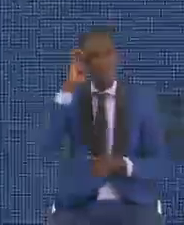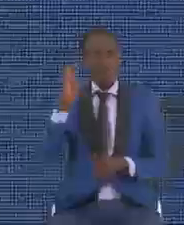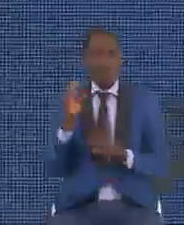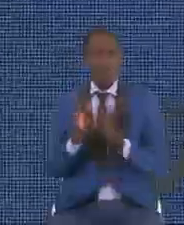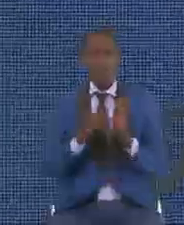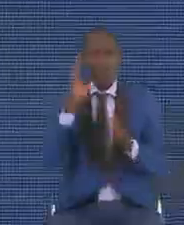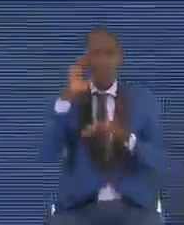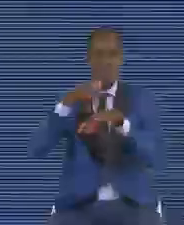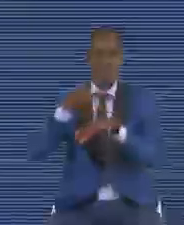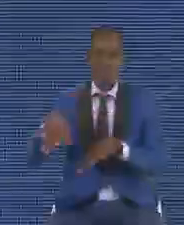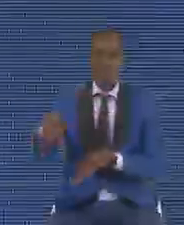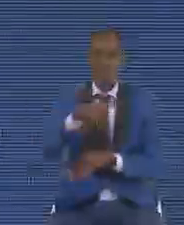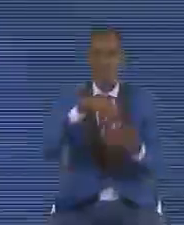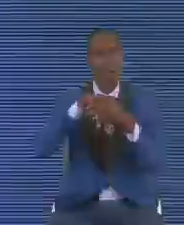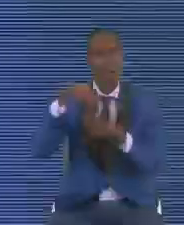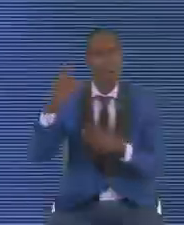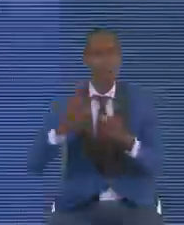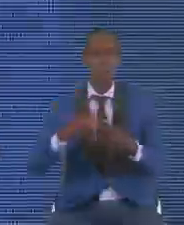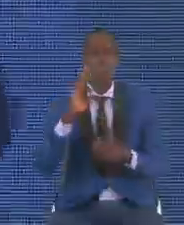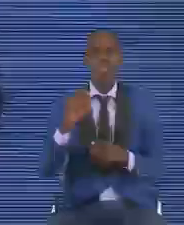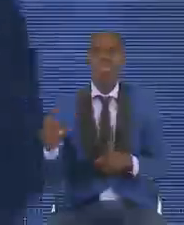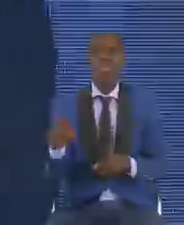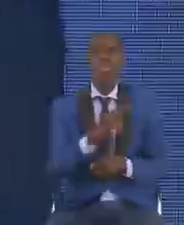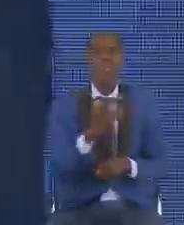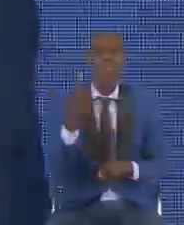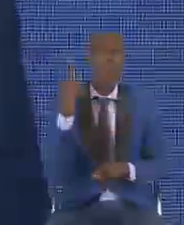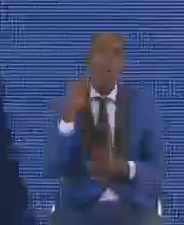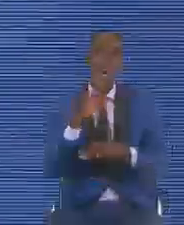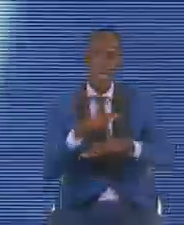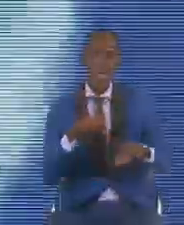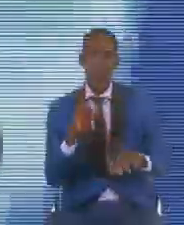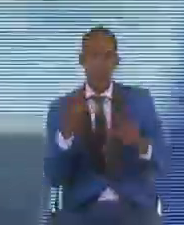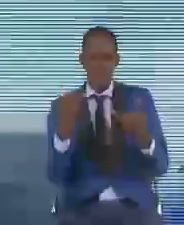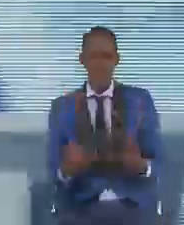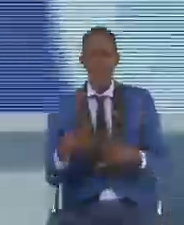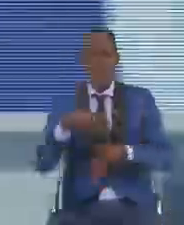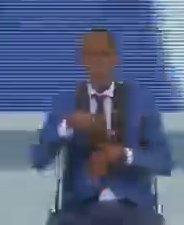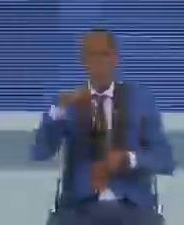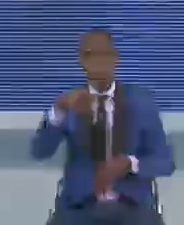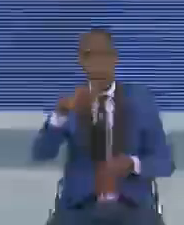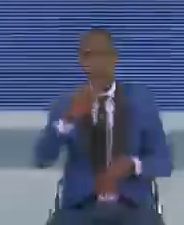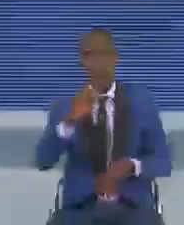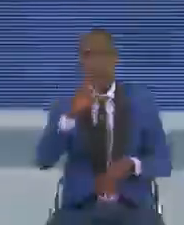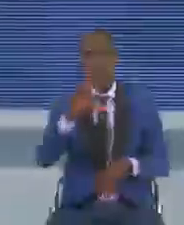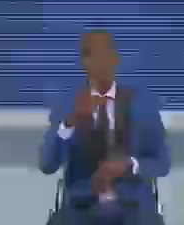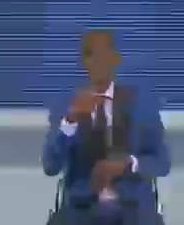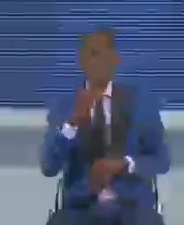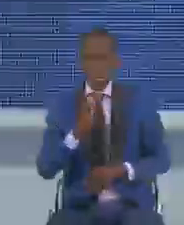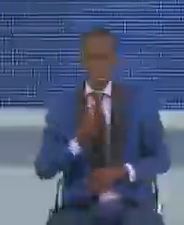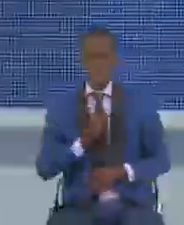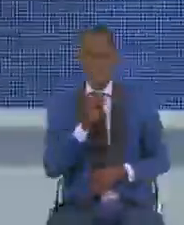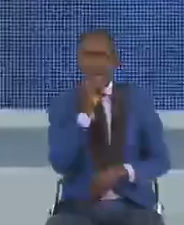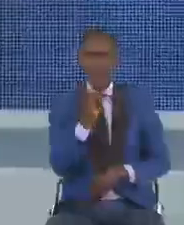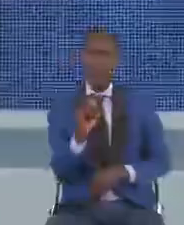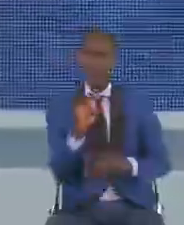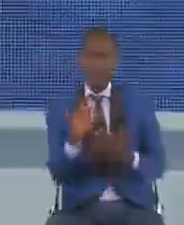to preach. They were appointed. And now Paul the Apostle said, I am appointed. Now,